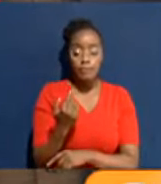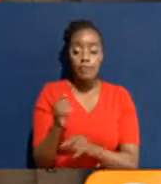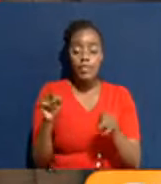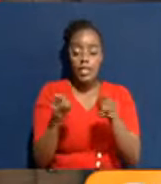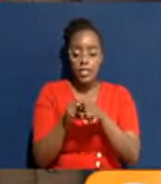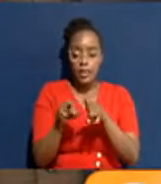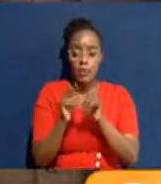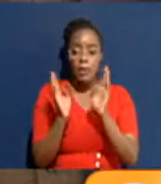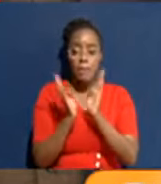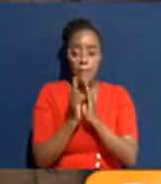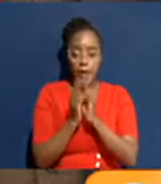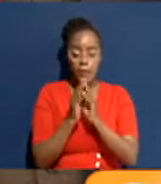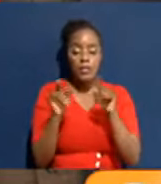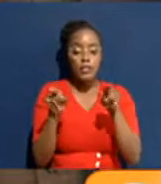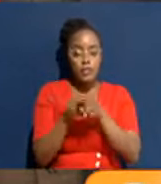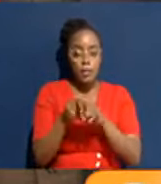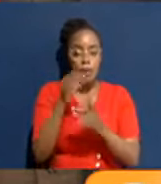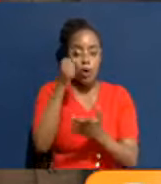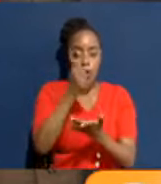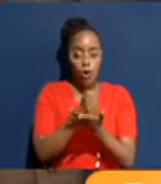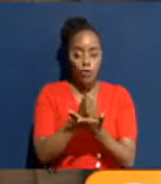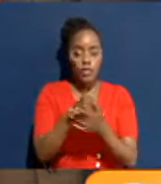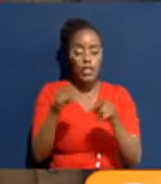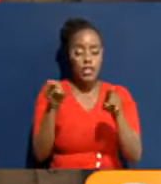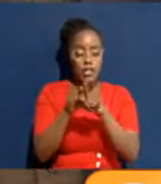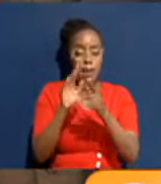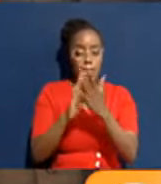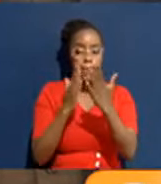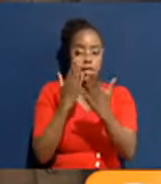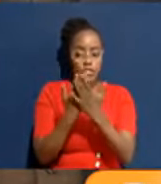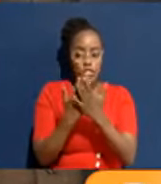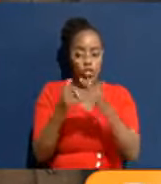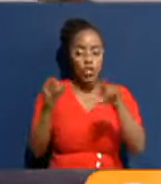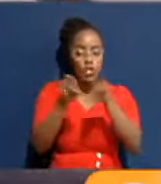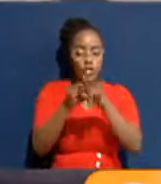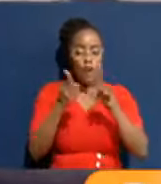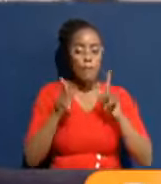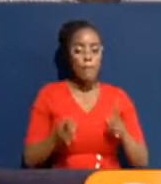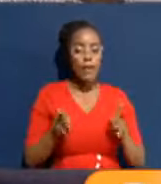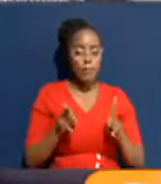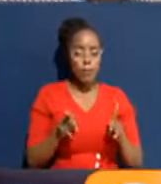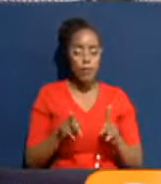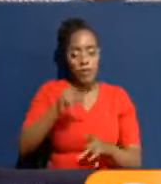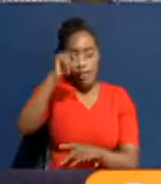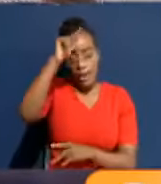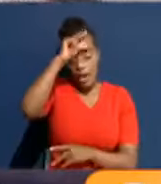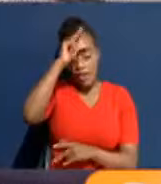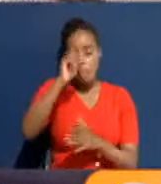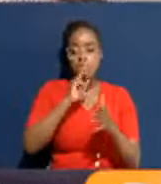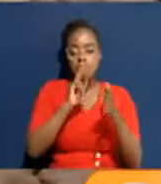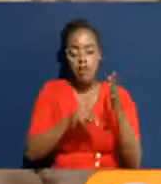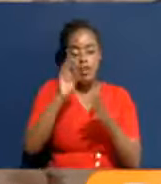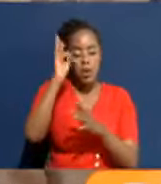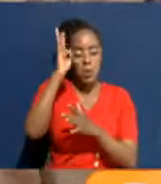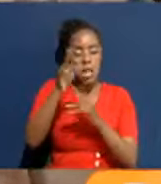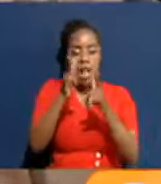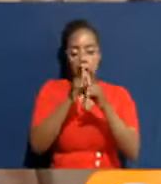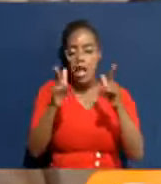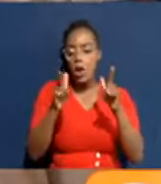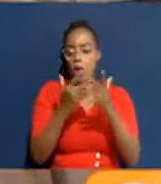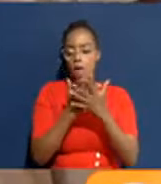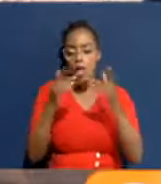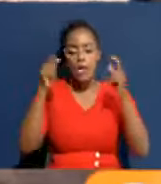Same meeting, same offices, same petition, same people. The government maintains that they will not allow